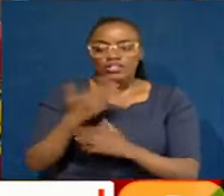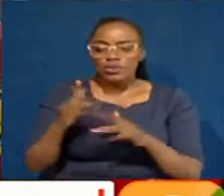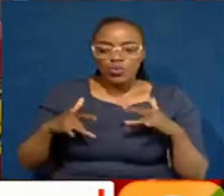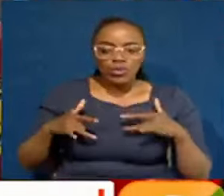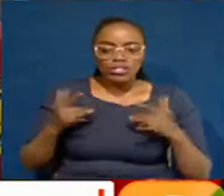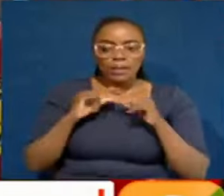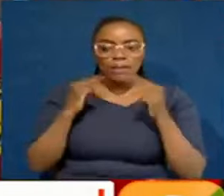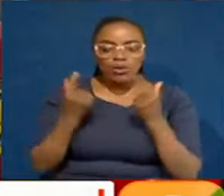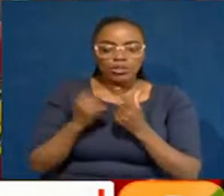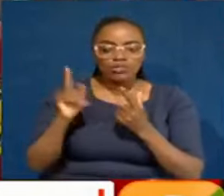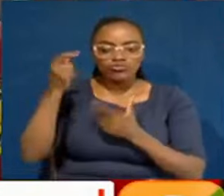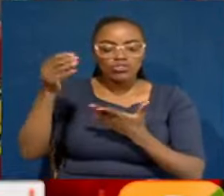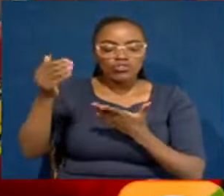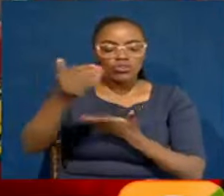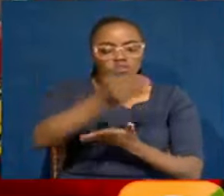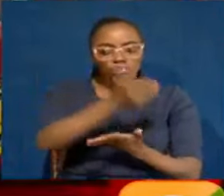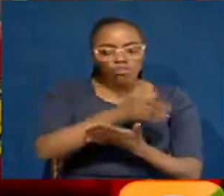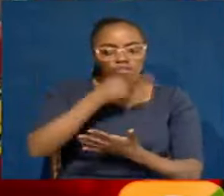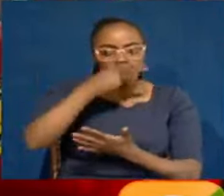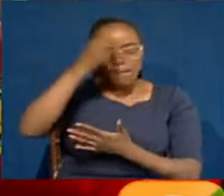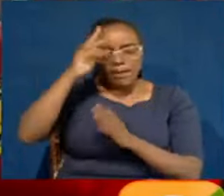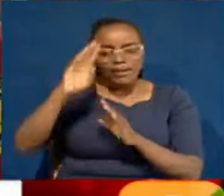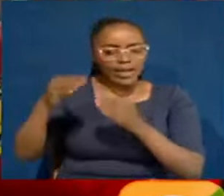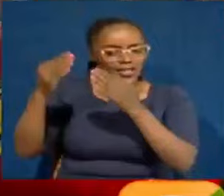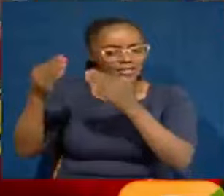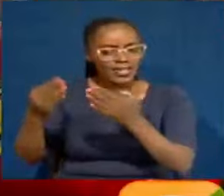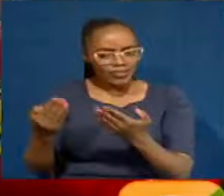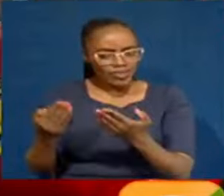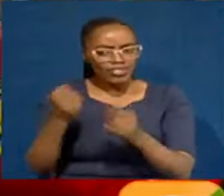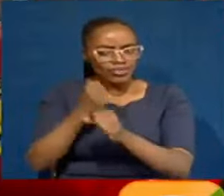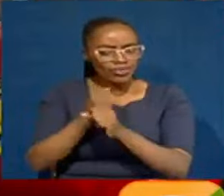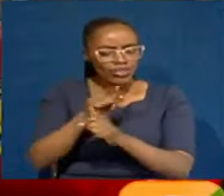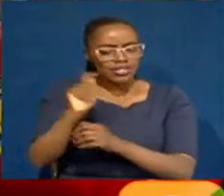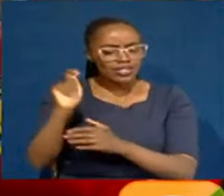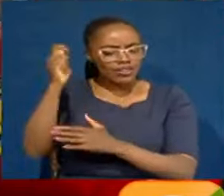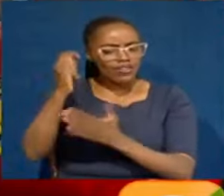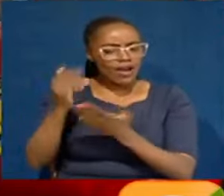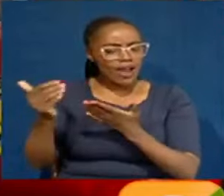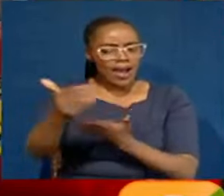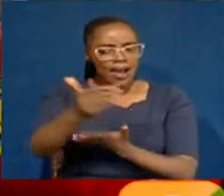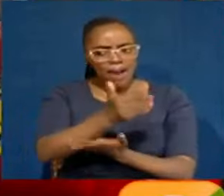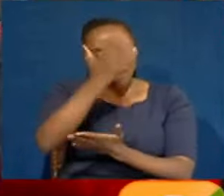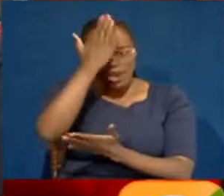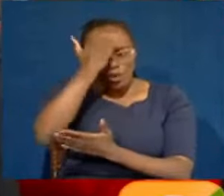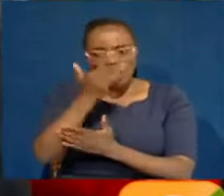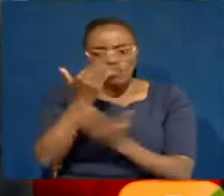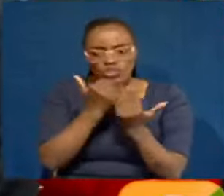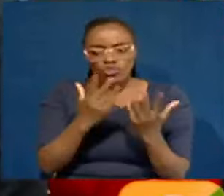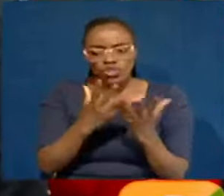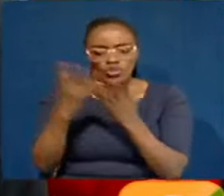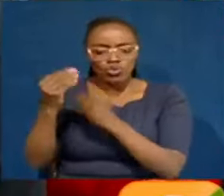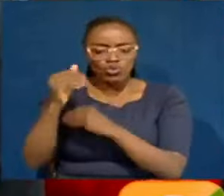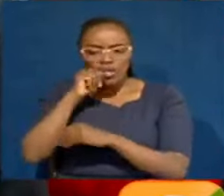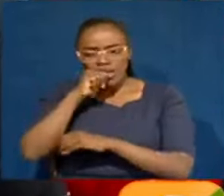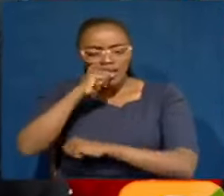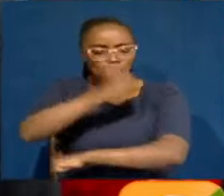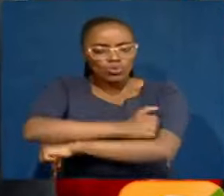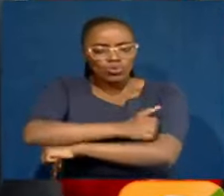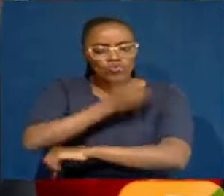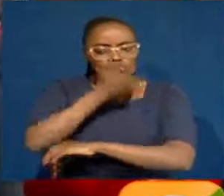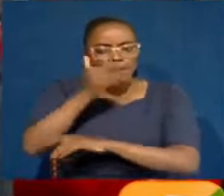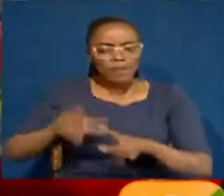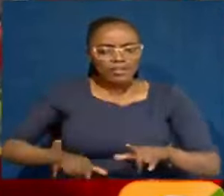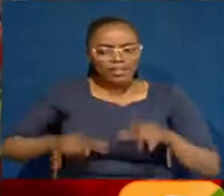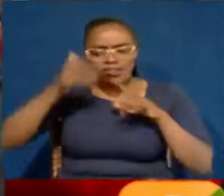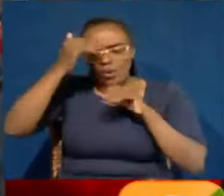group fundraising. Parents sacrifice to even do those fundraisers so that kids can go to good schools for a better life,